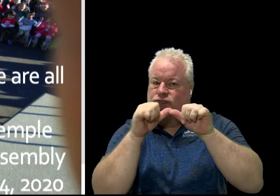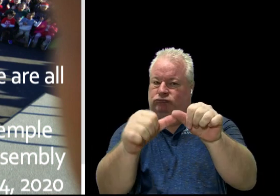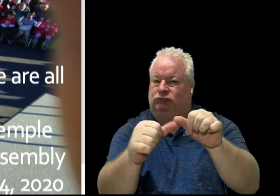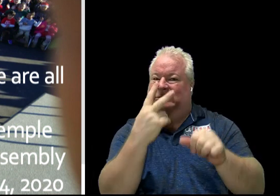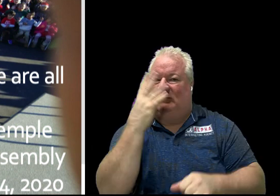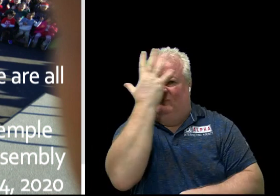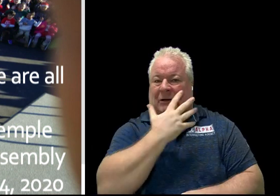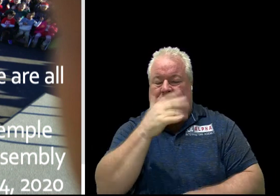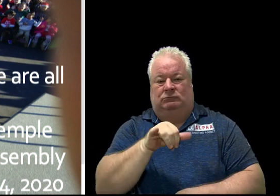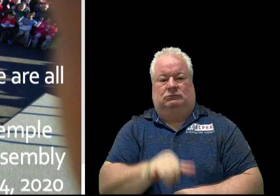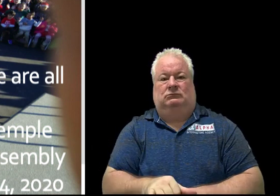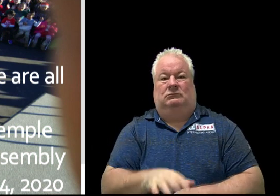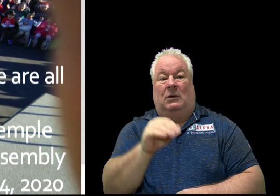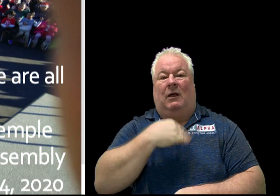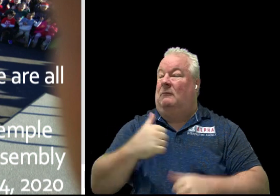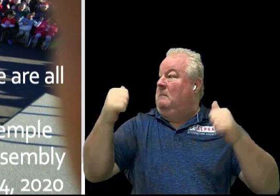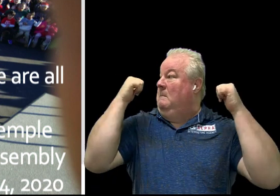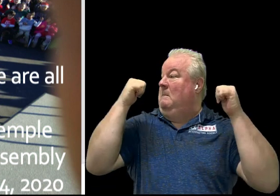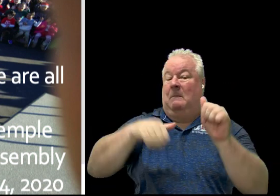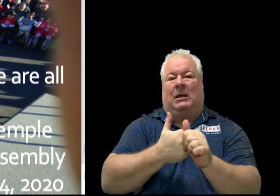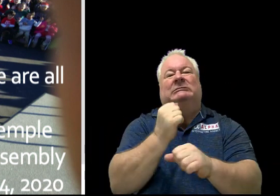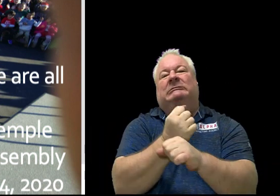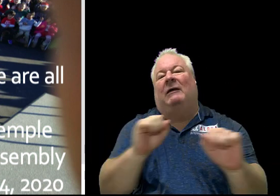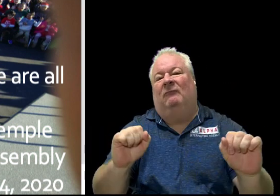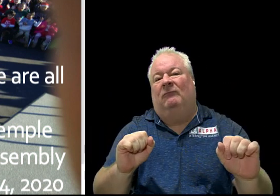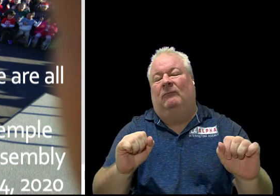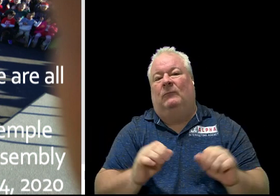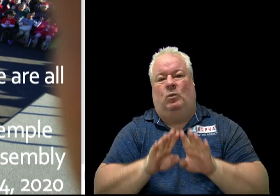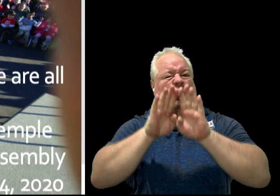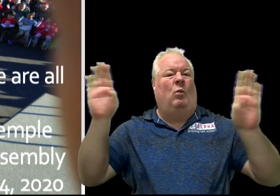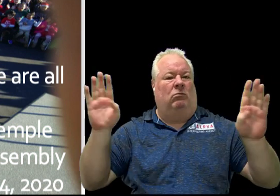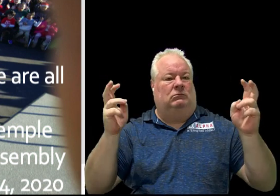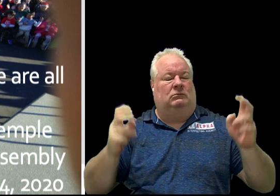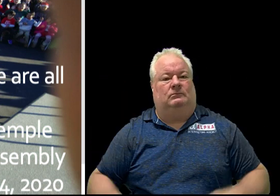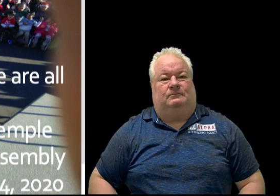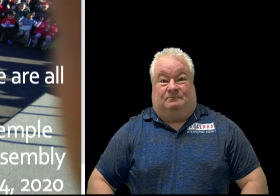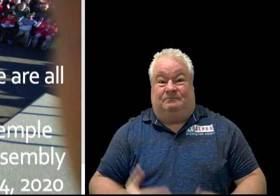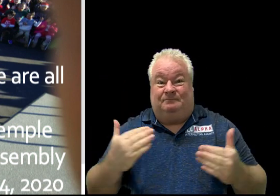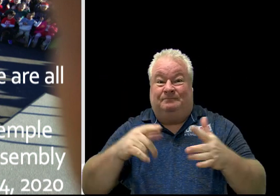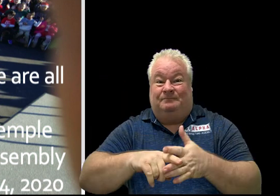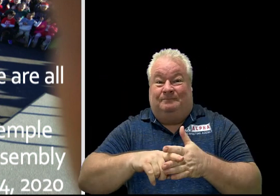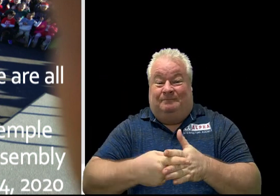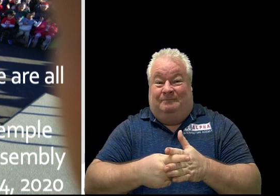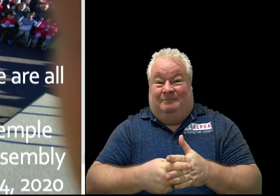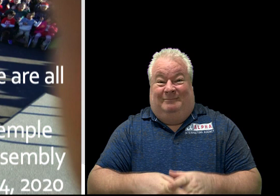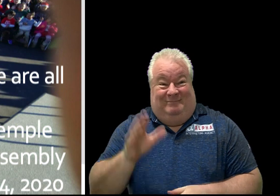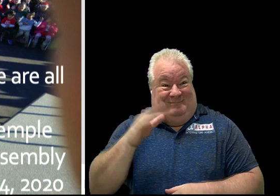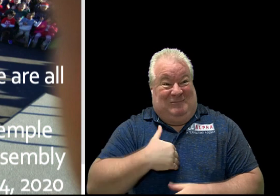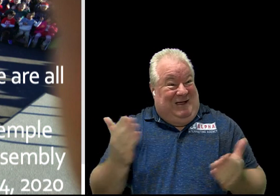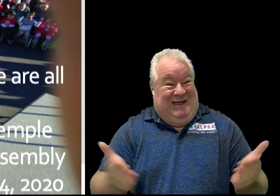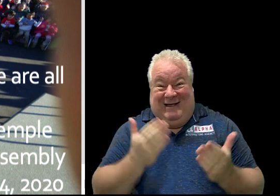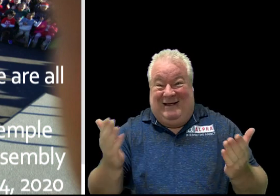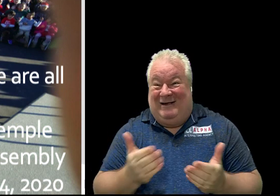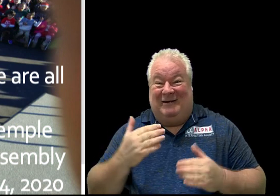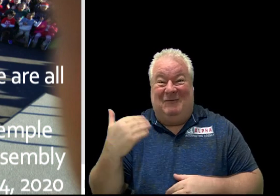you have a safe background. So let's get started. We are all here.